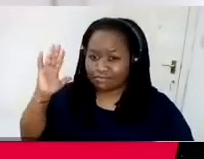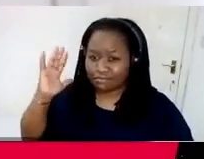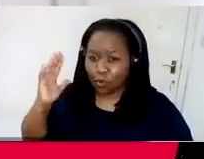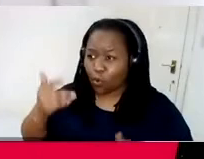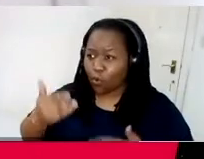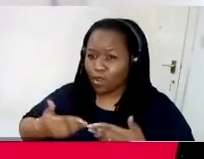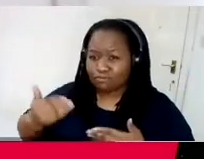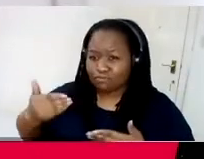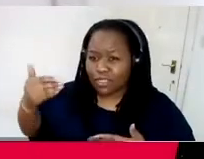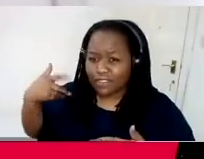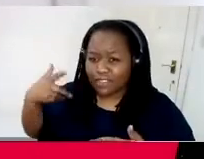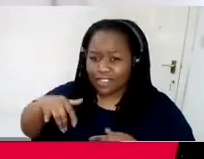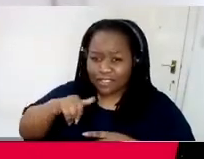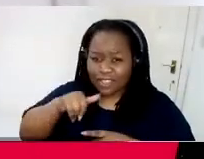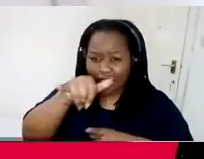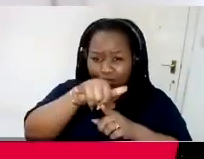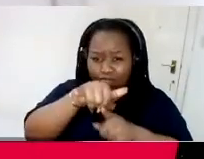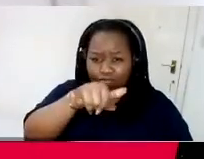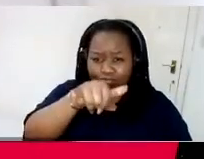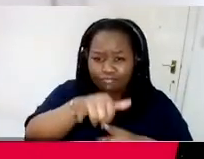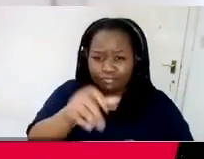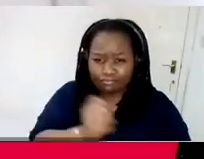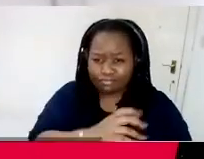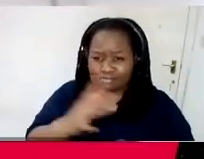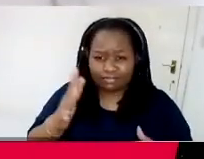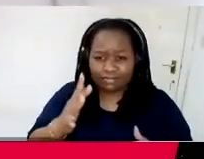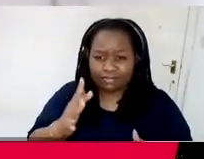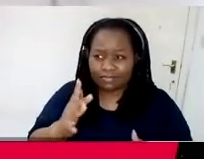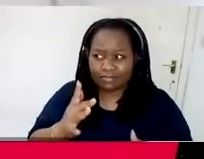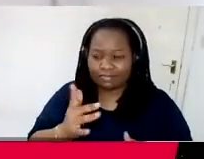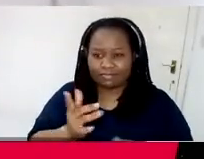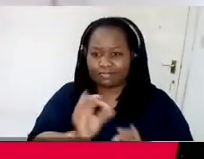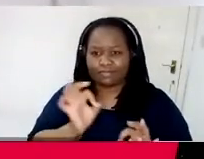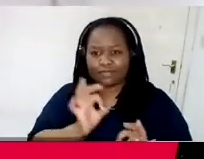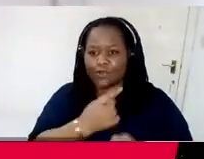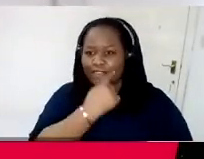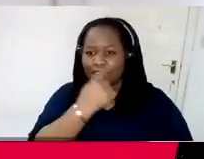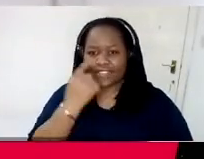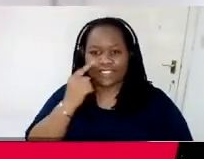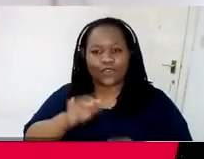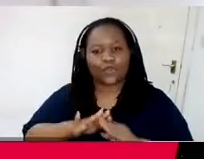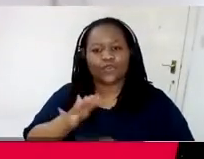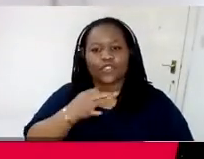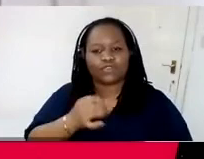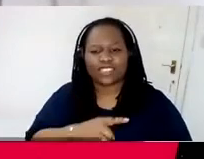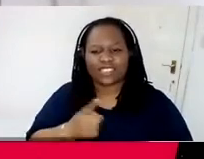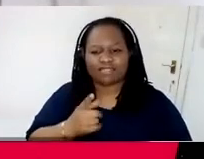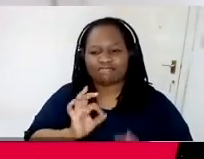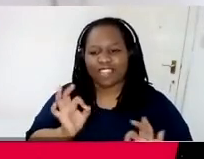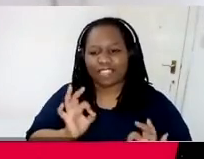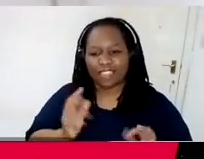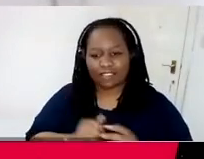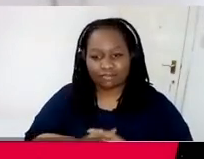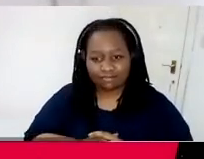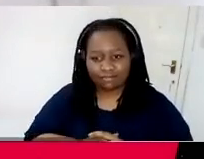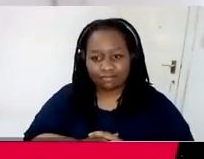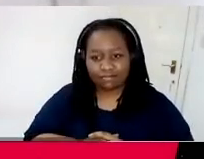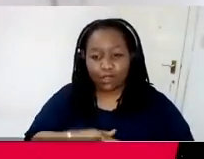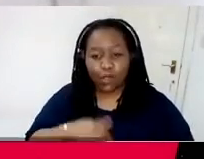previous airstrikes were not evidence of the future risks posed by arms export